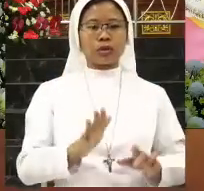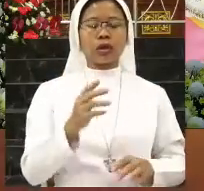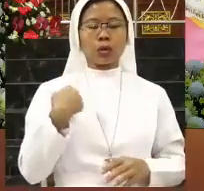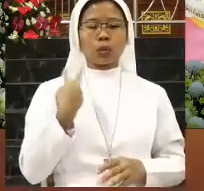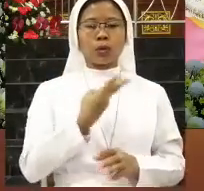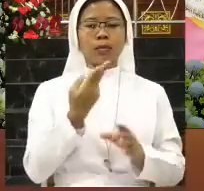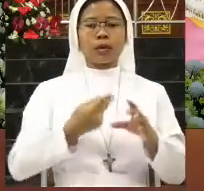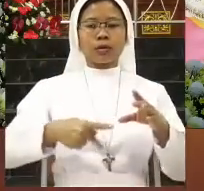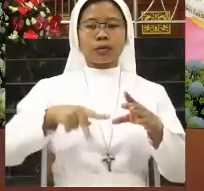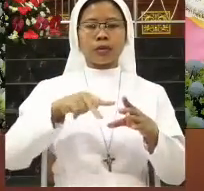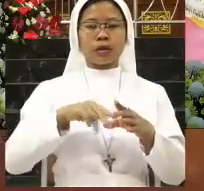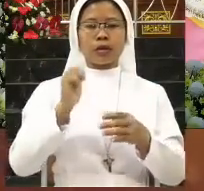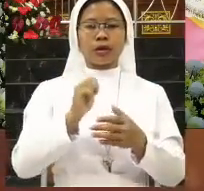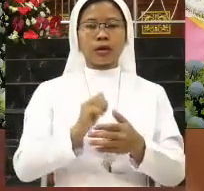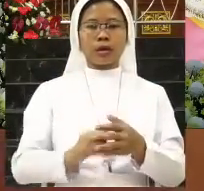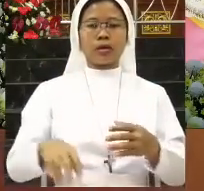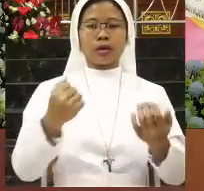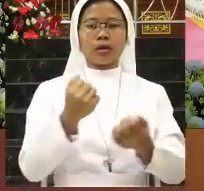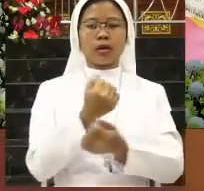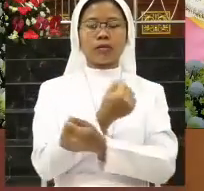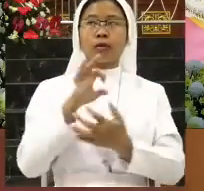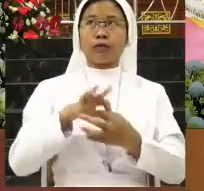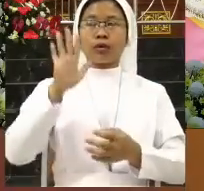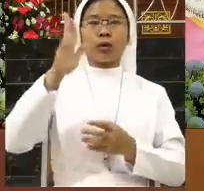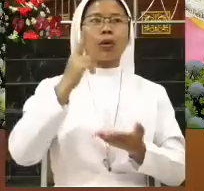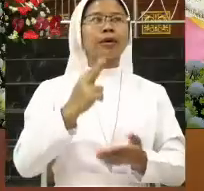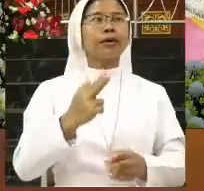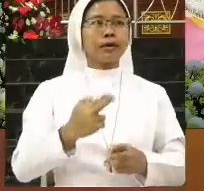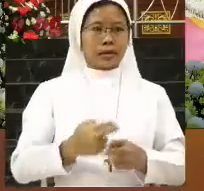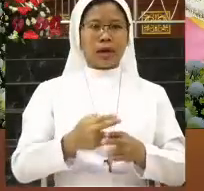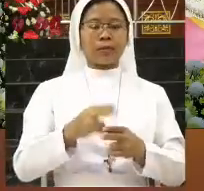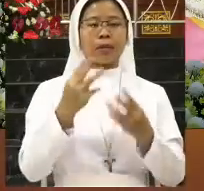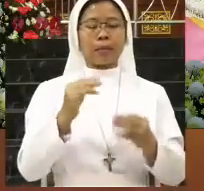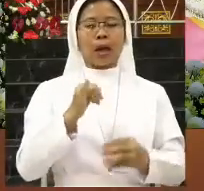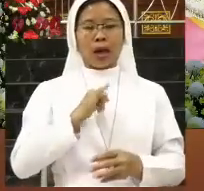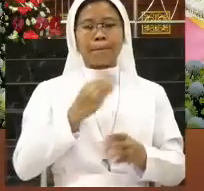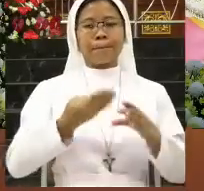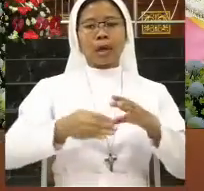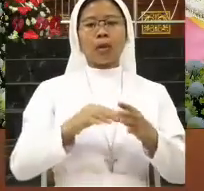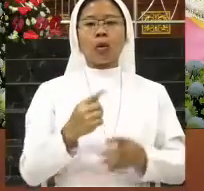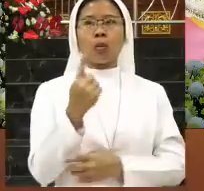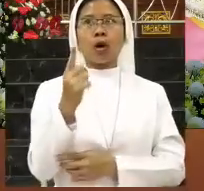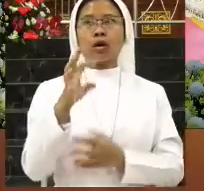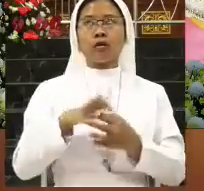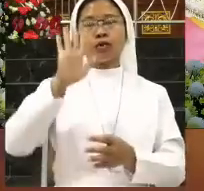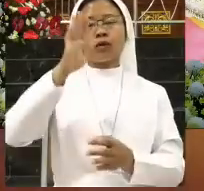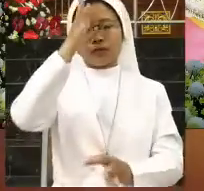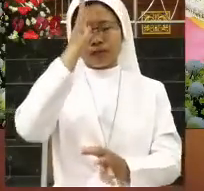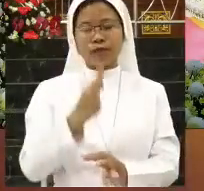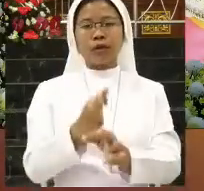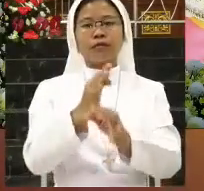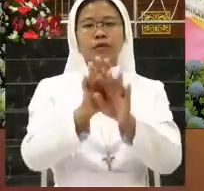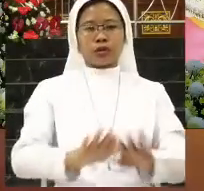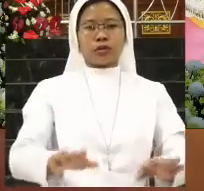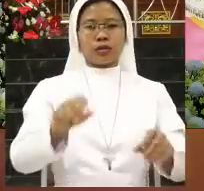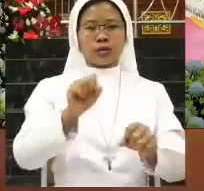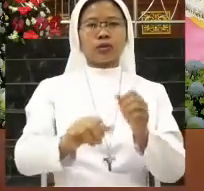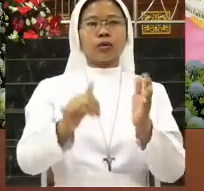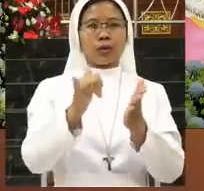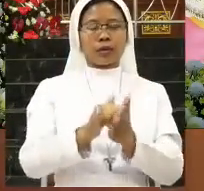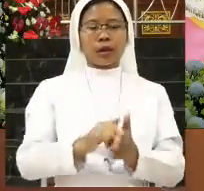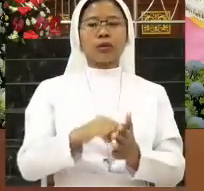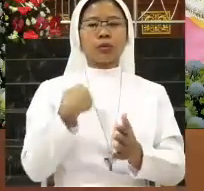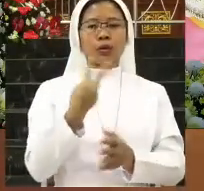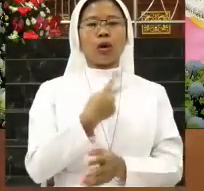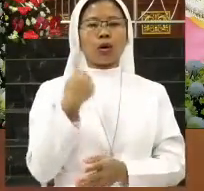in the benign influence of your name, and may I become one of your most faithful children, so that living